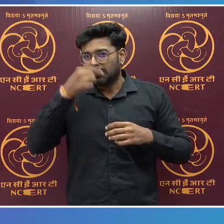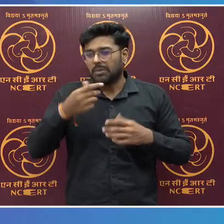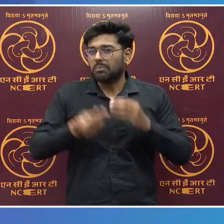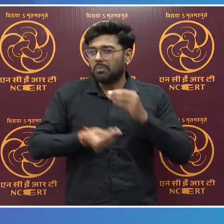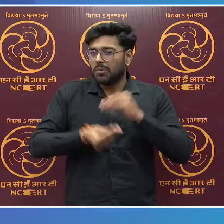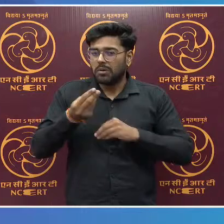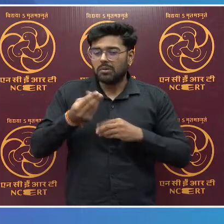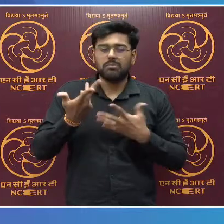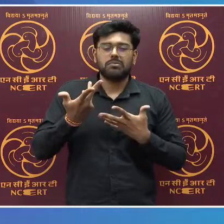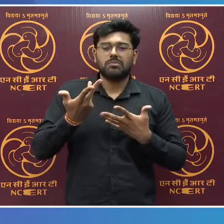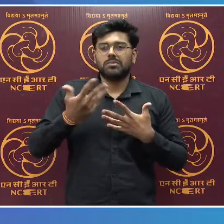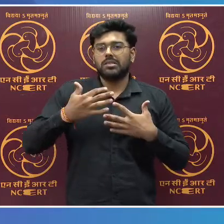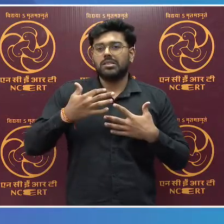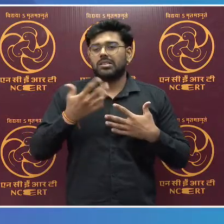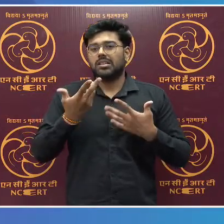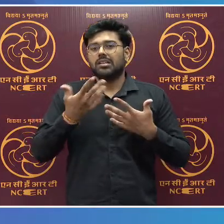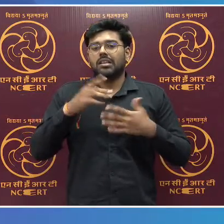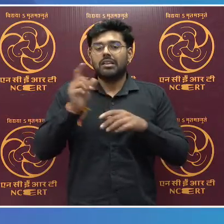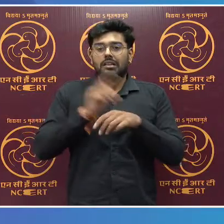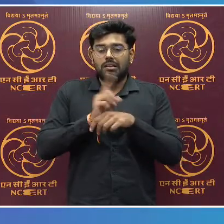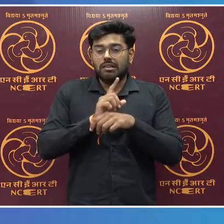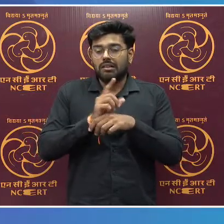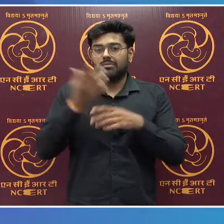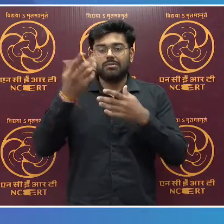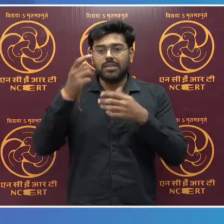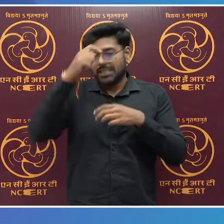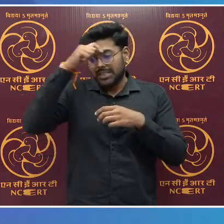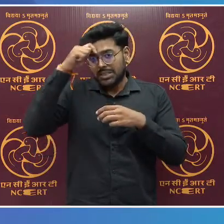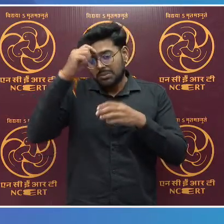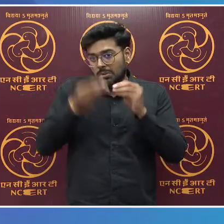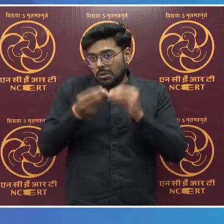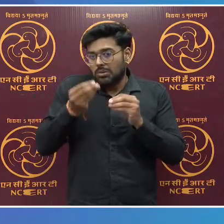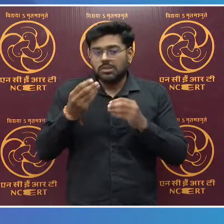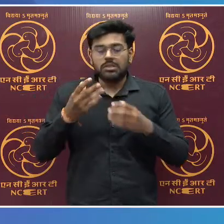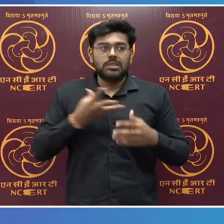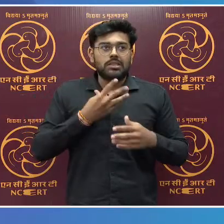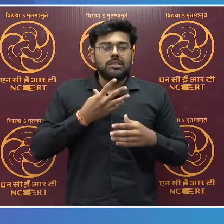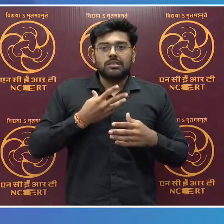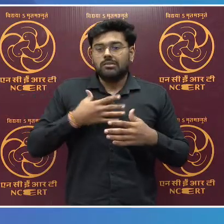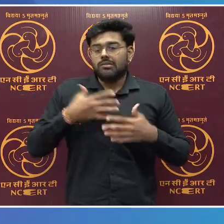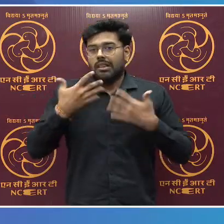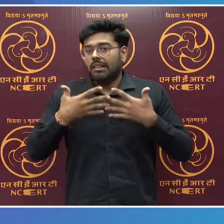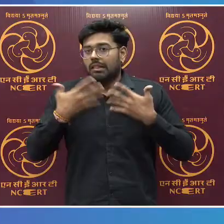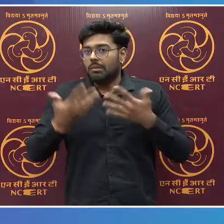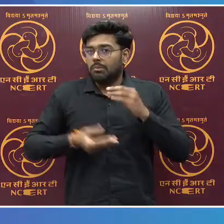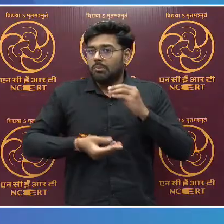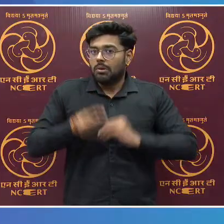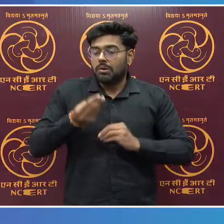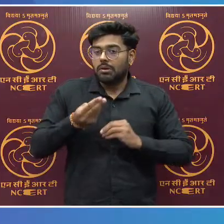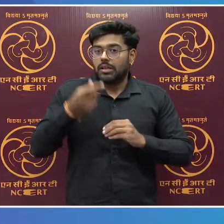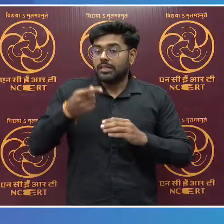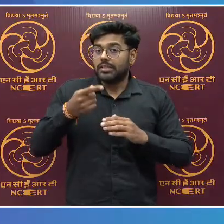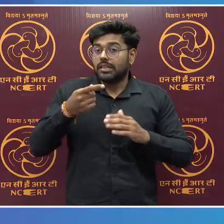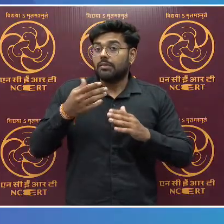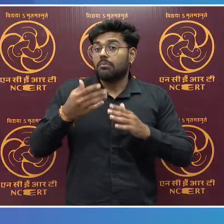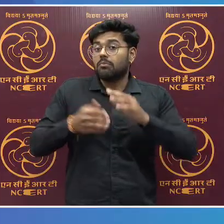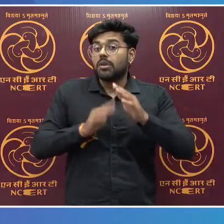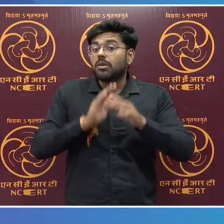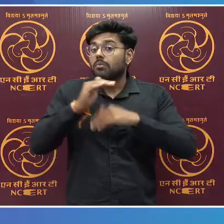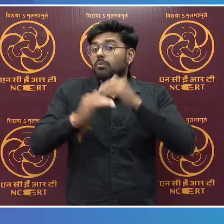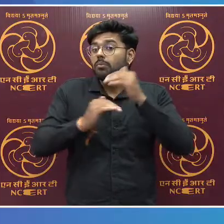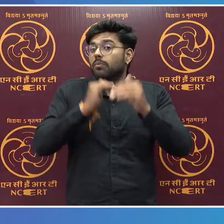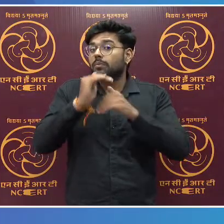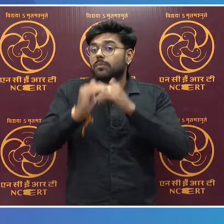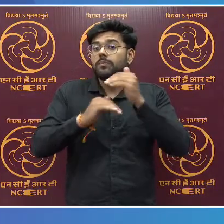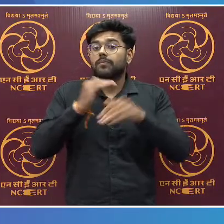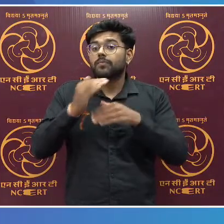and some sort of temperature issues you will be having. Day 2, the intensity increases, right?